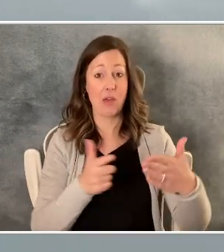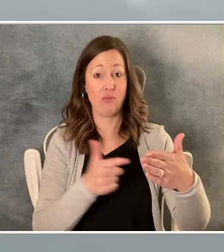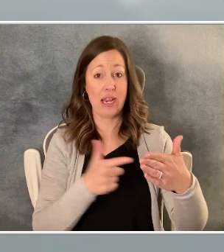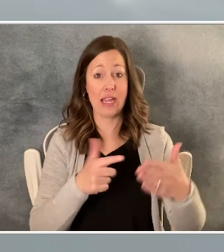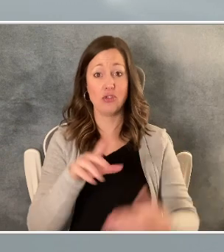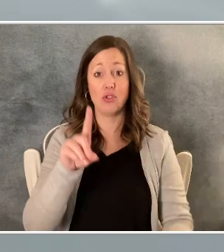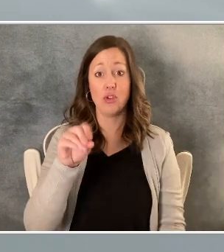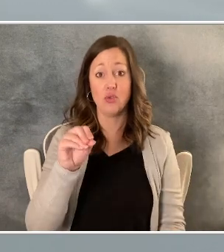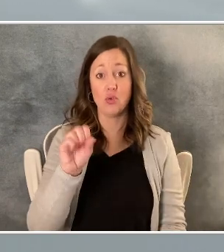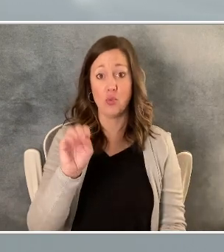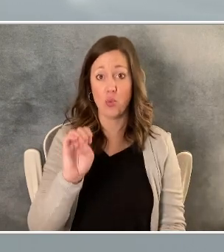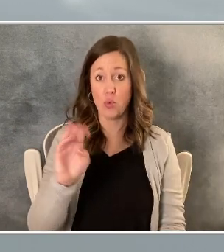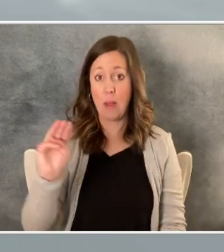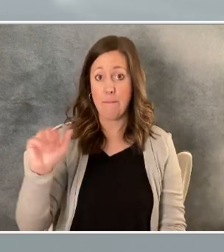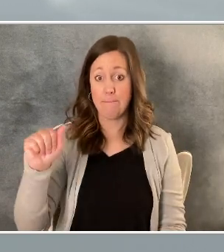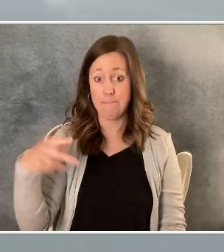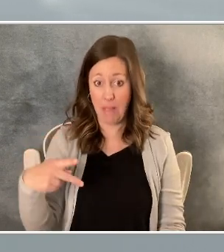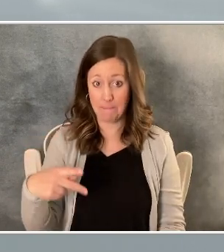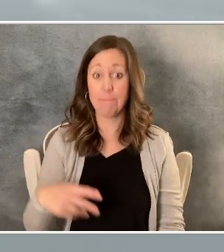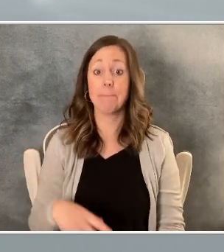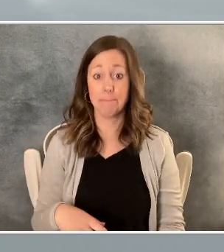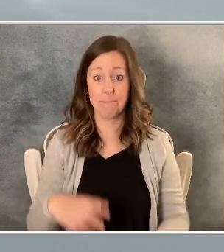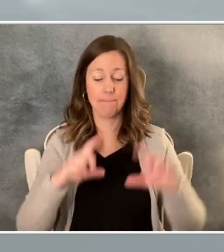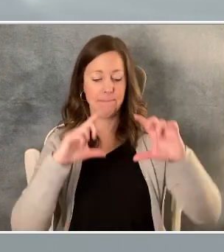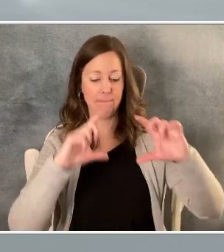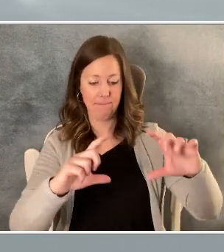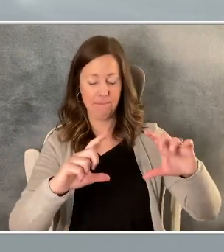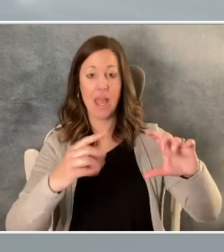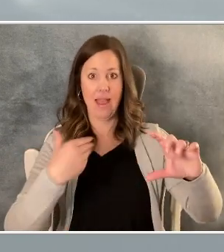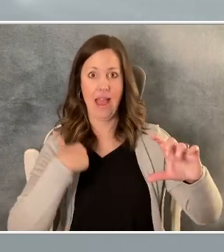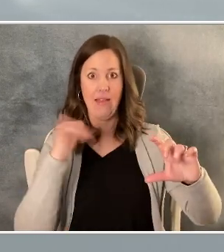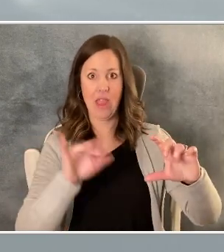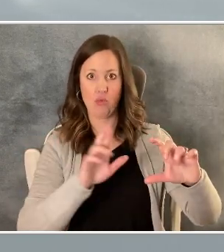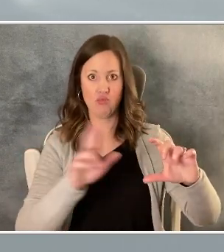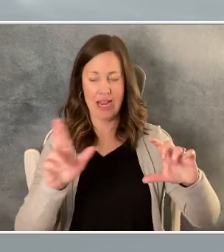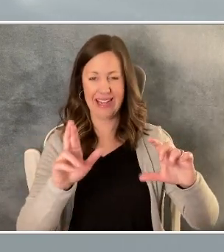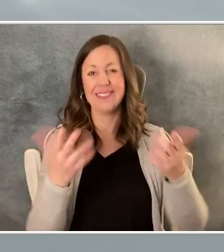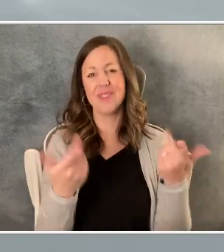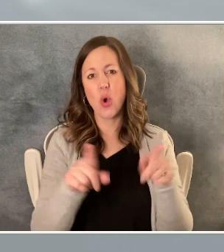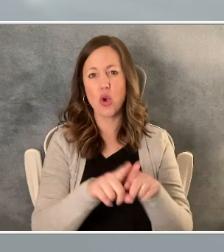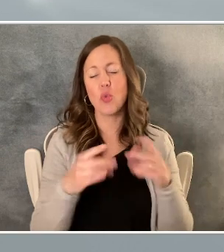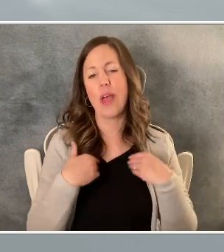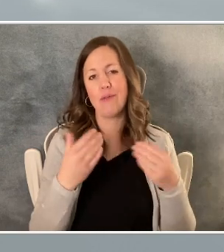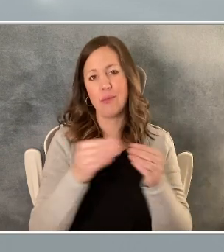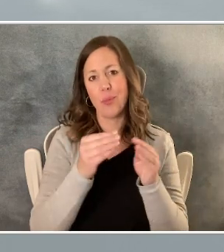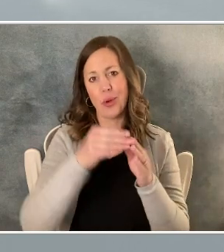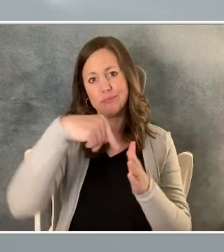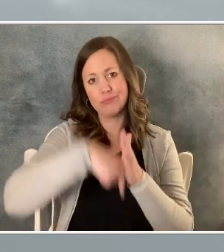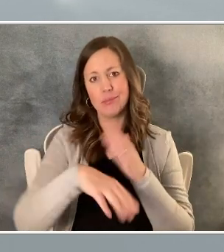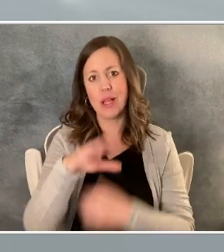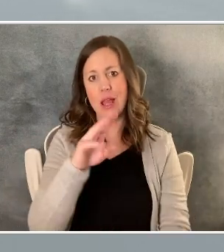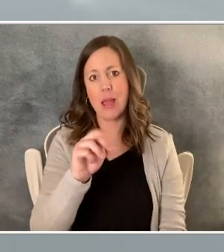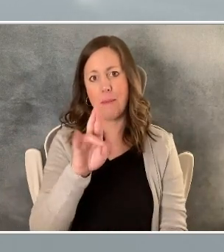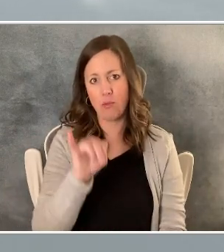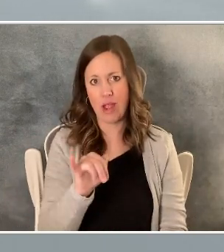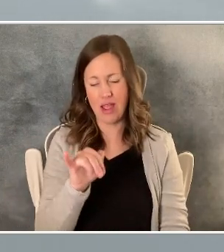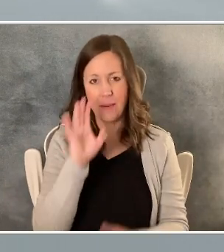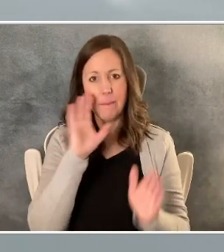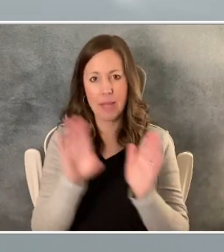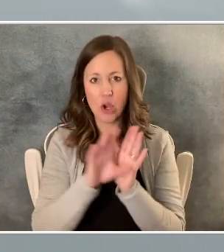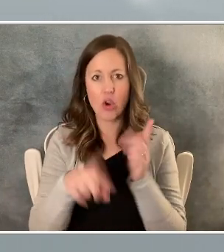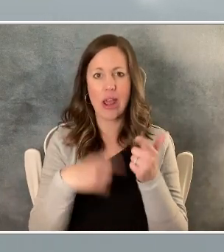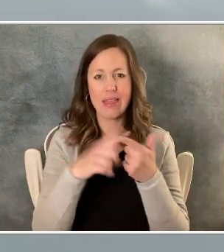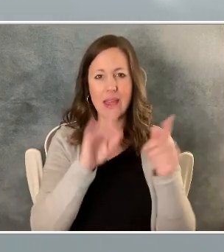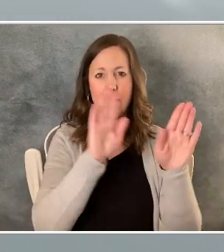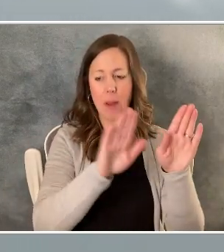starts when we do a radiation planning scan and we get some additional MRI images as well. And then we map out every scan that we've done for